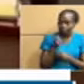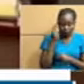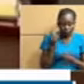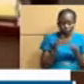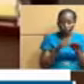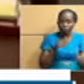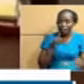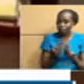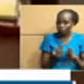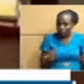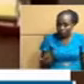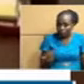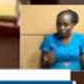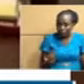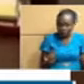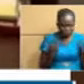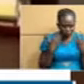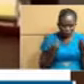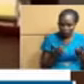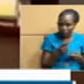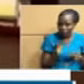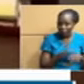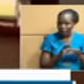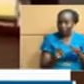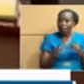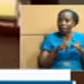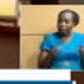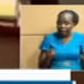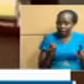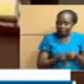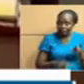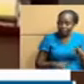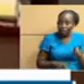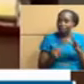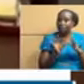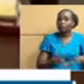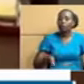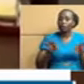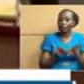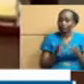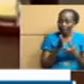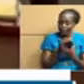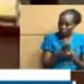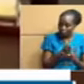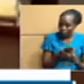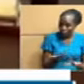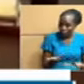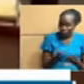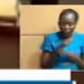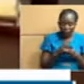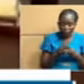children, I don't know if the minister is still online, but that also has a significant gap in the next year's budget of